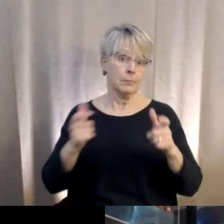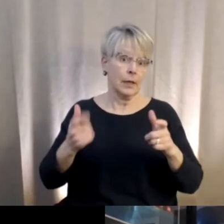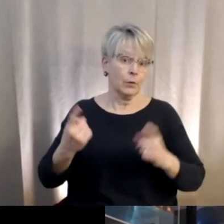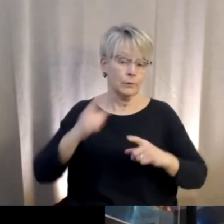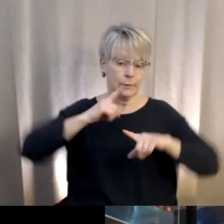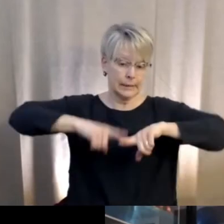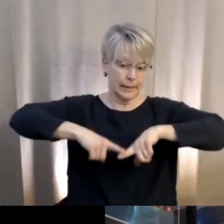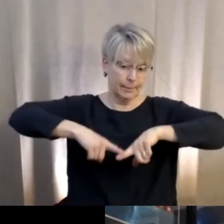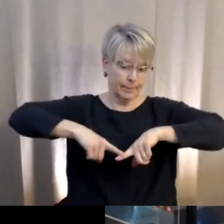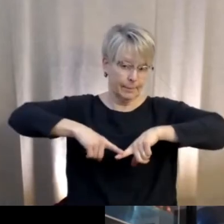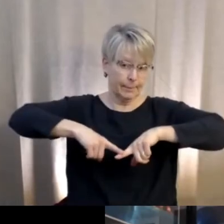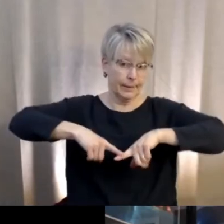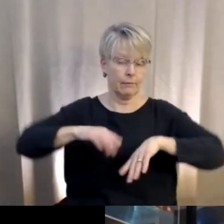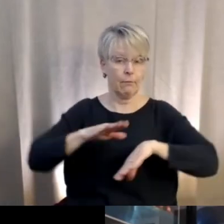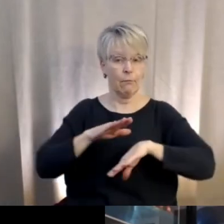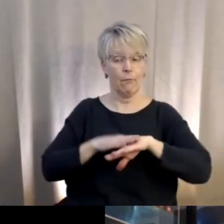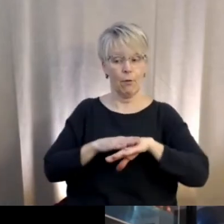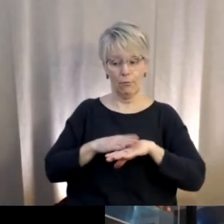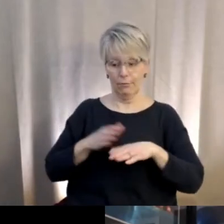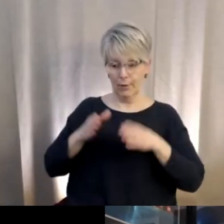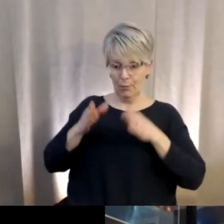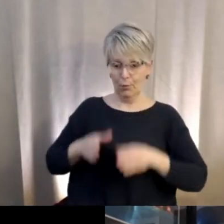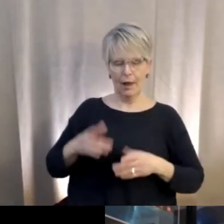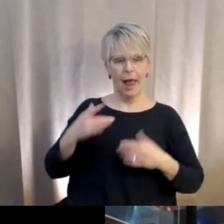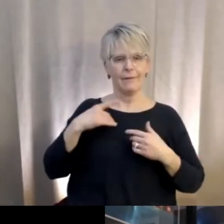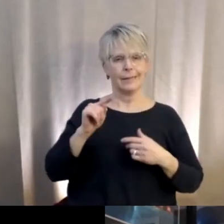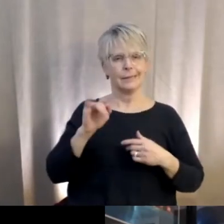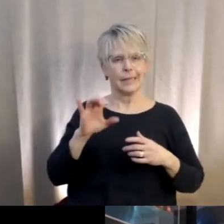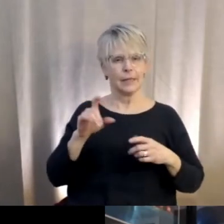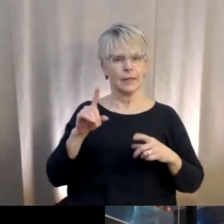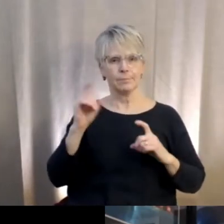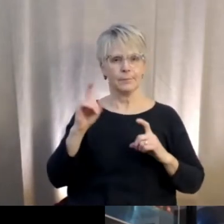individual's challenges with tics. And